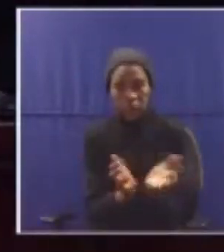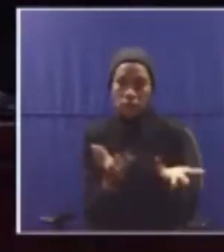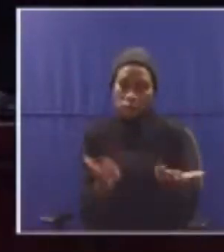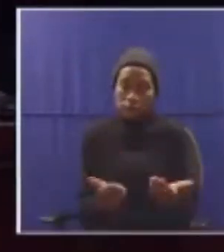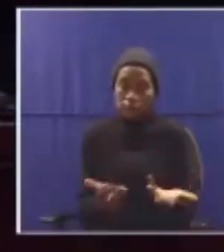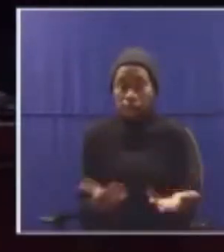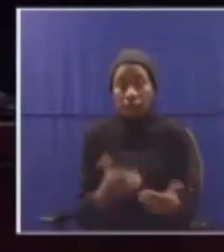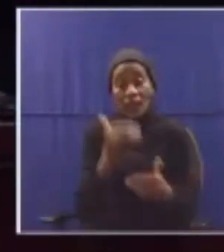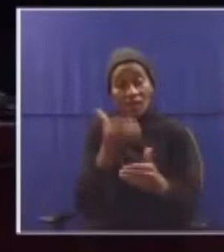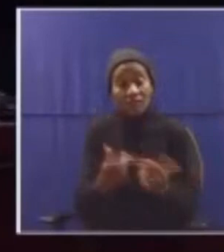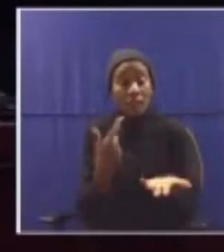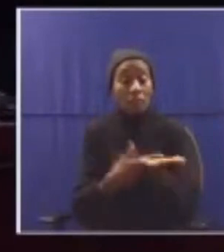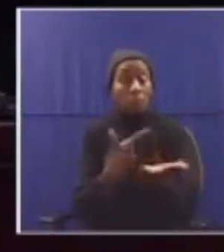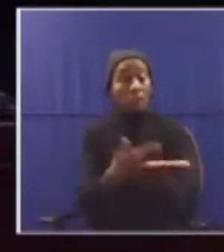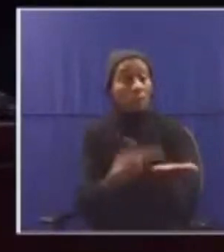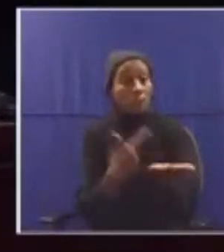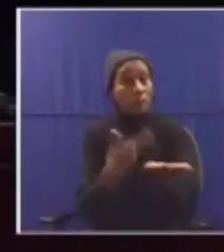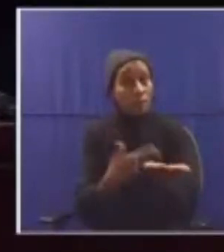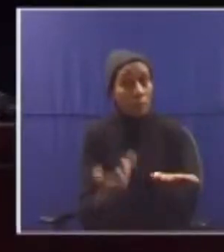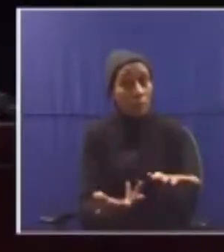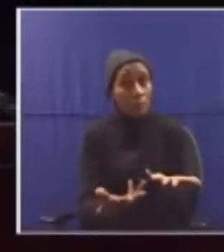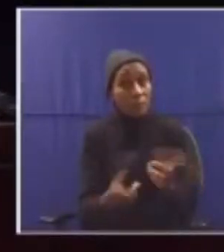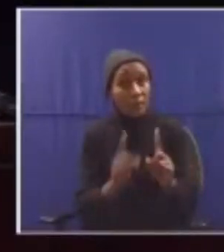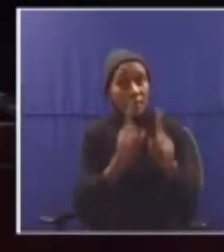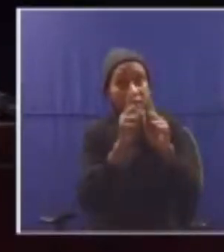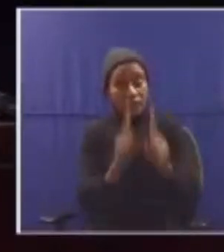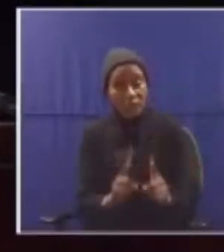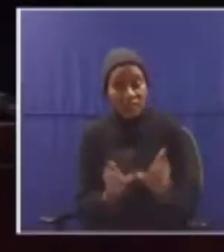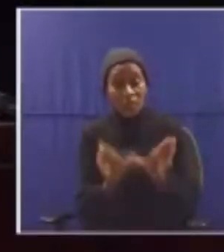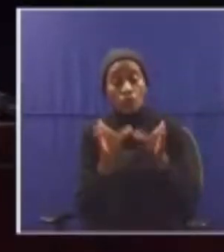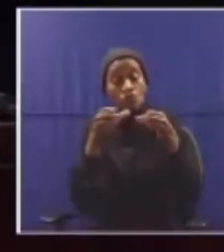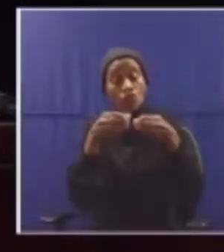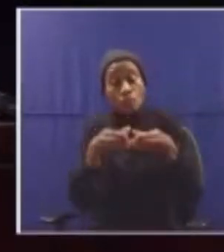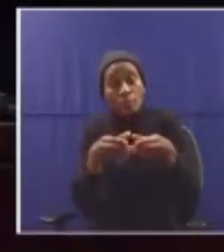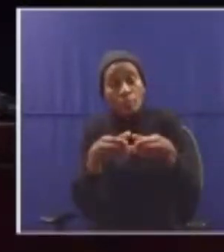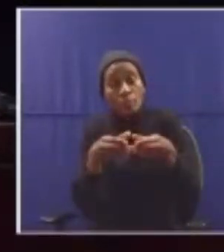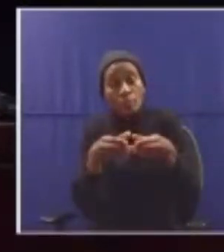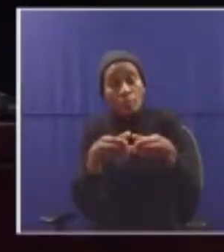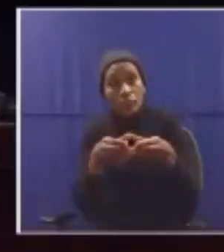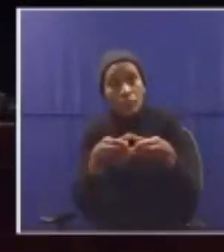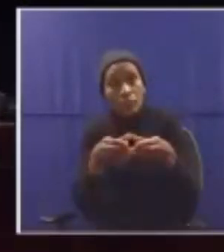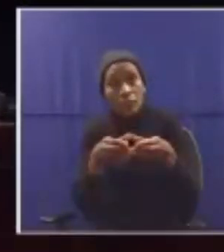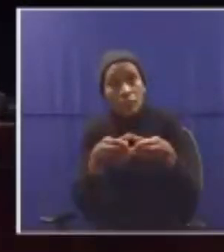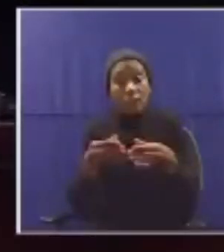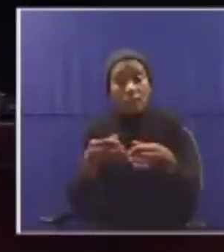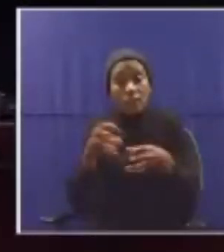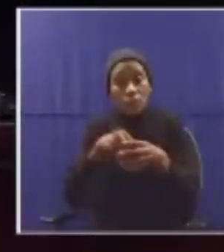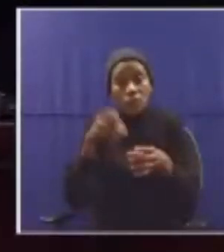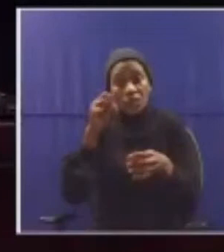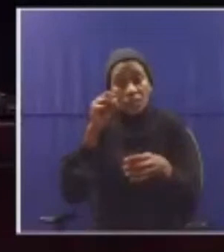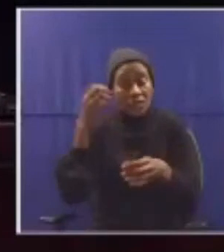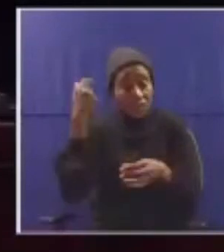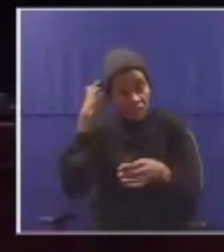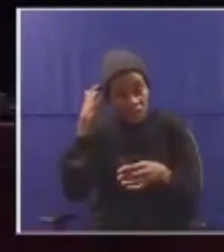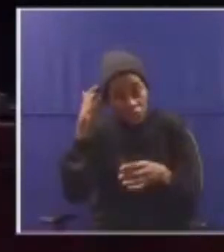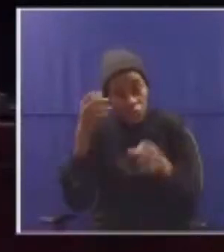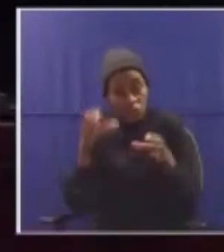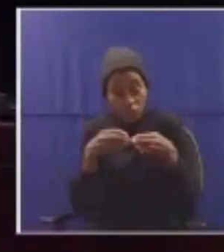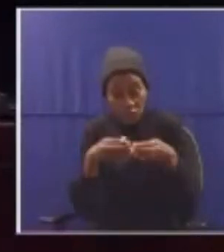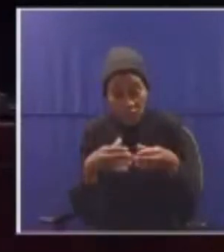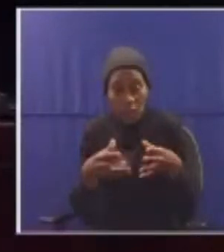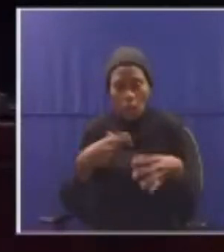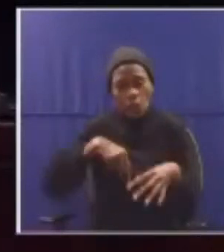following our discussion with the special envoy of the Secretary General, we are looking at